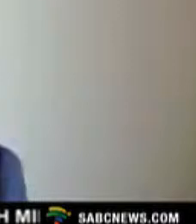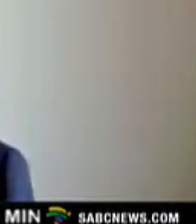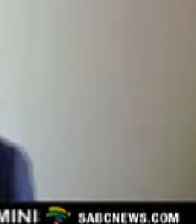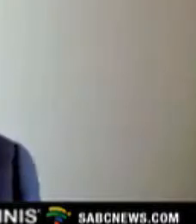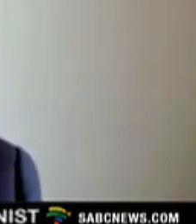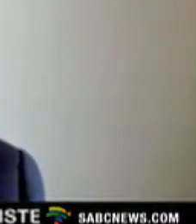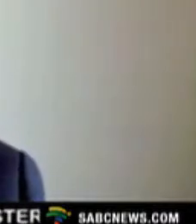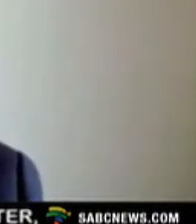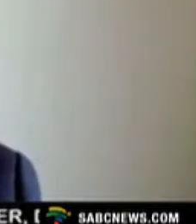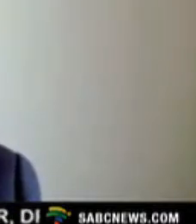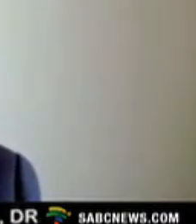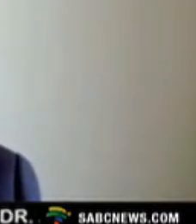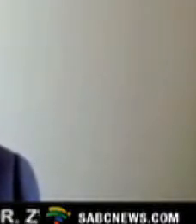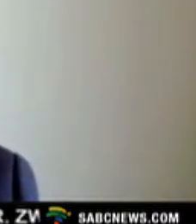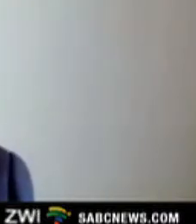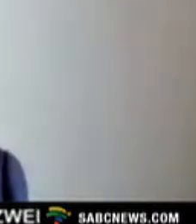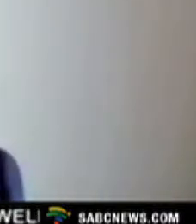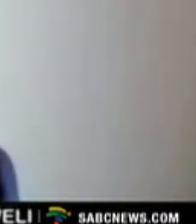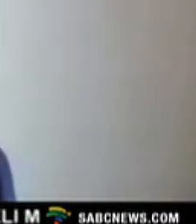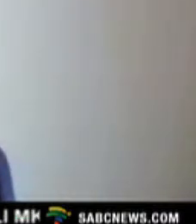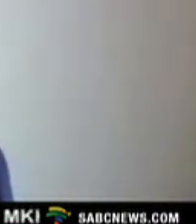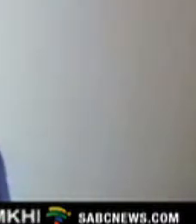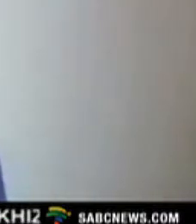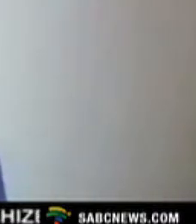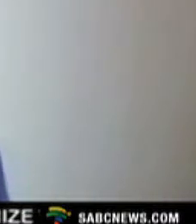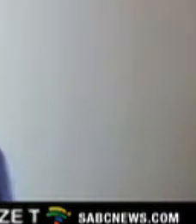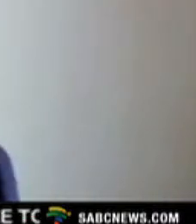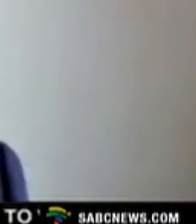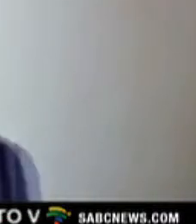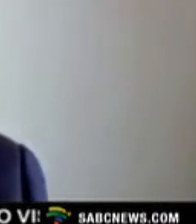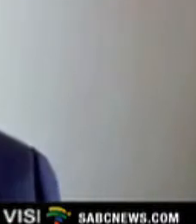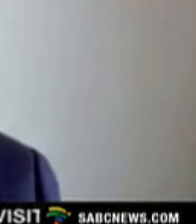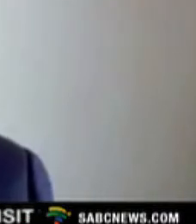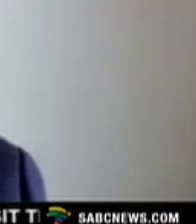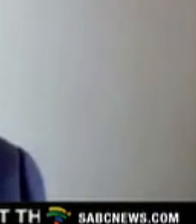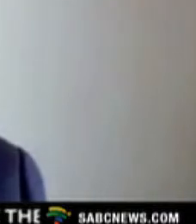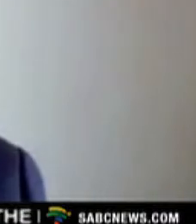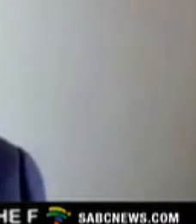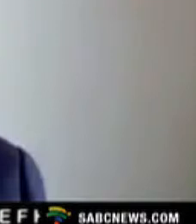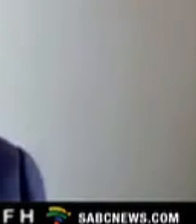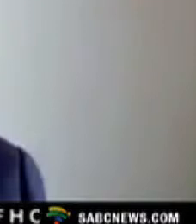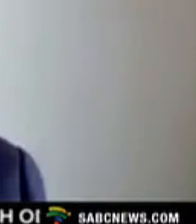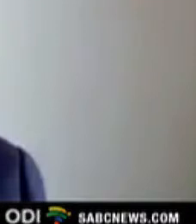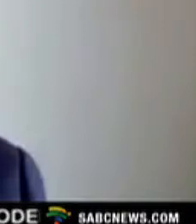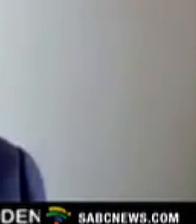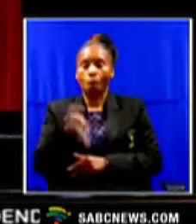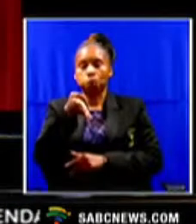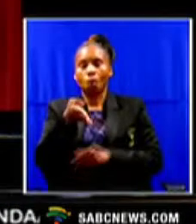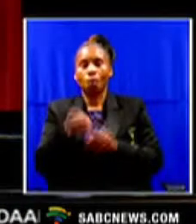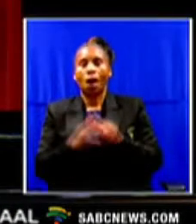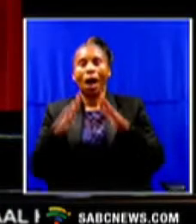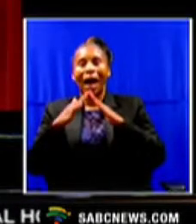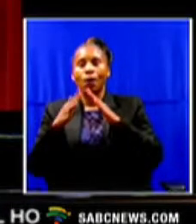Thank you, Honorable Deputy Speaker. I'm sorry that I'm not able to be in the House.